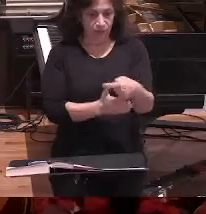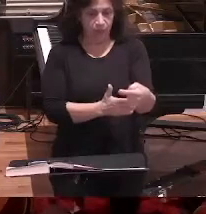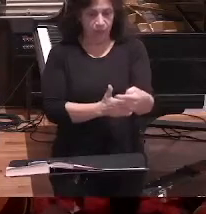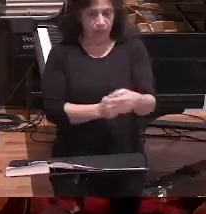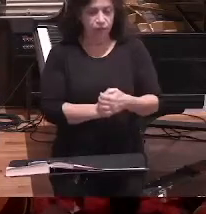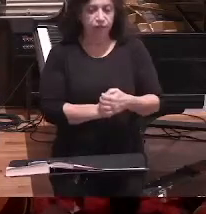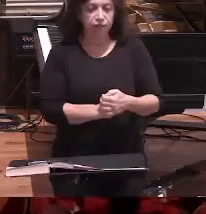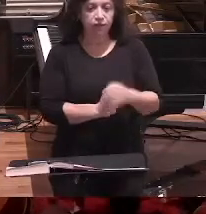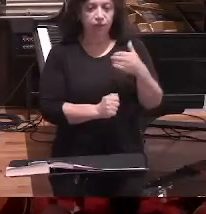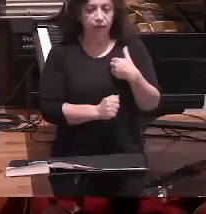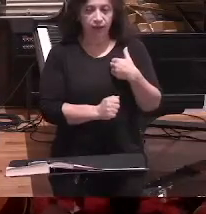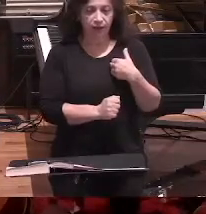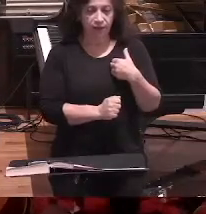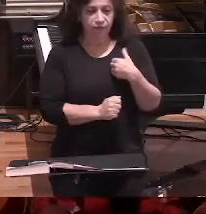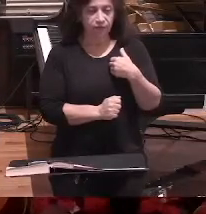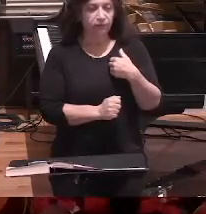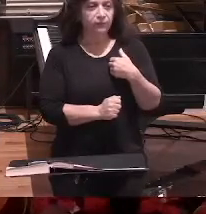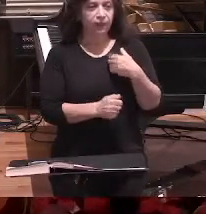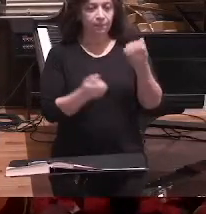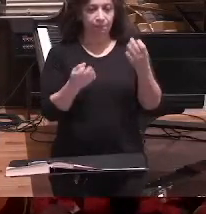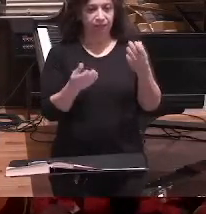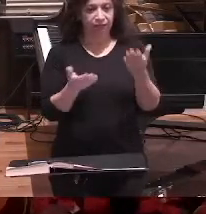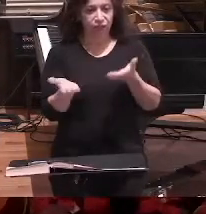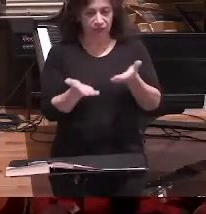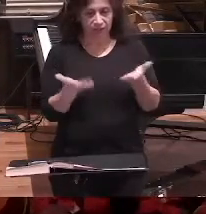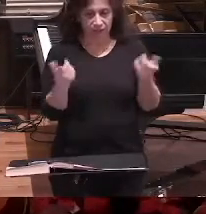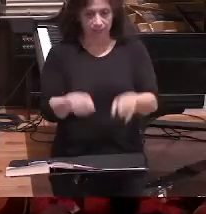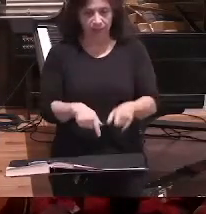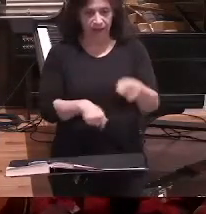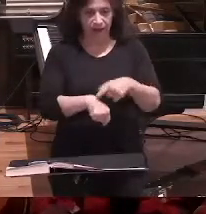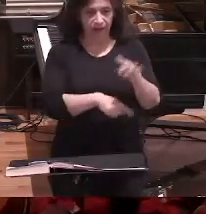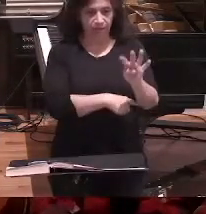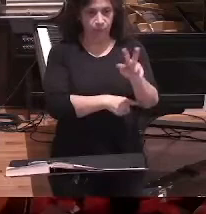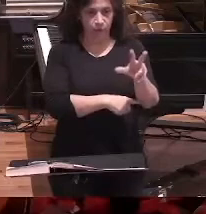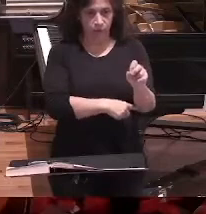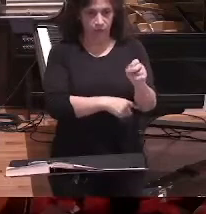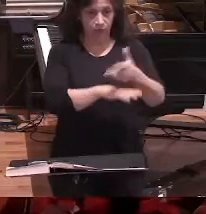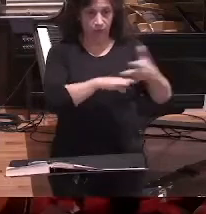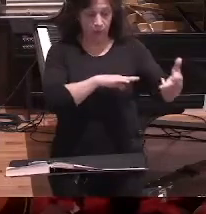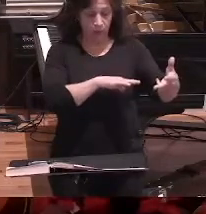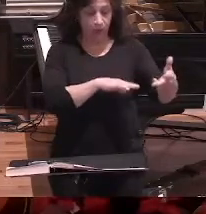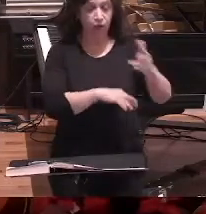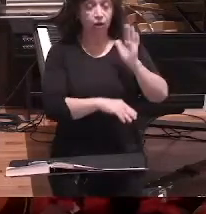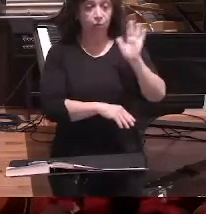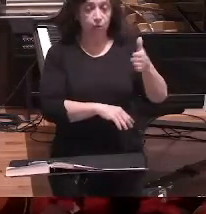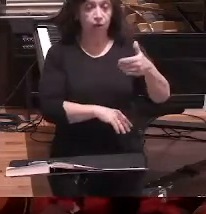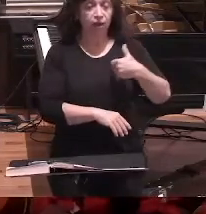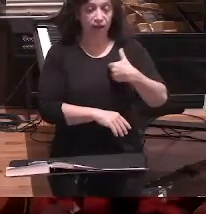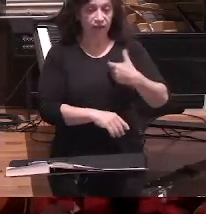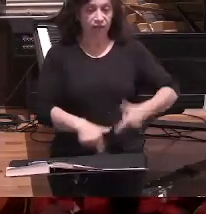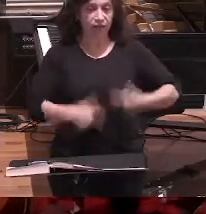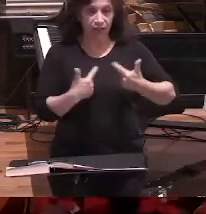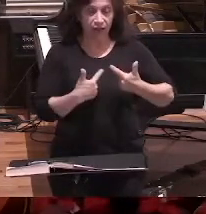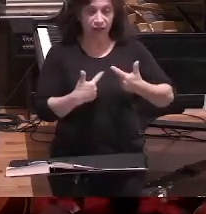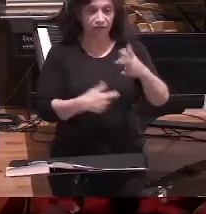have a number of services happening. At 4:30 in our parking lot, we will host a